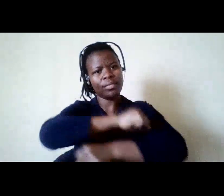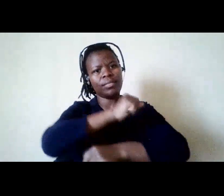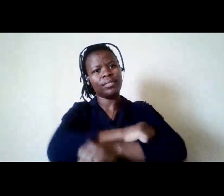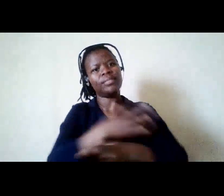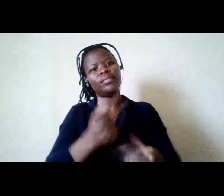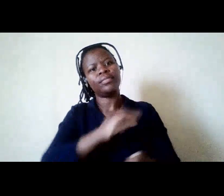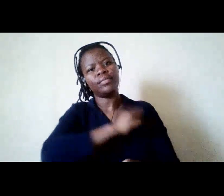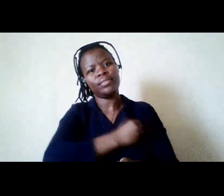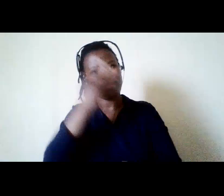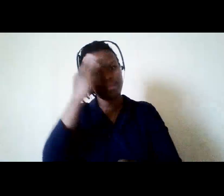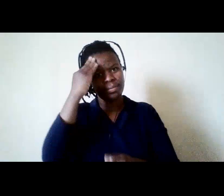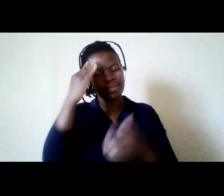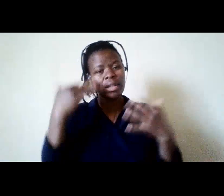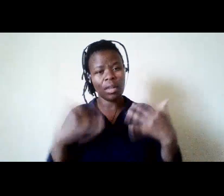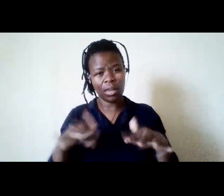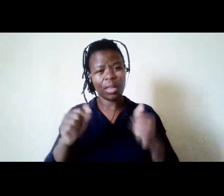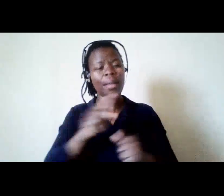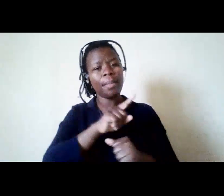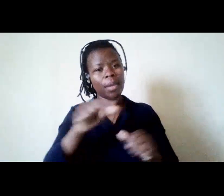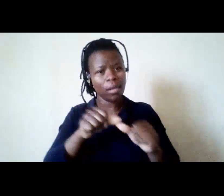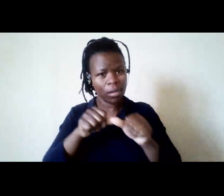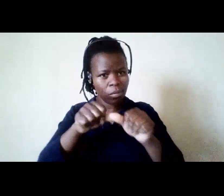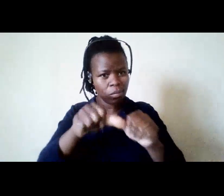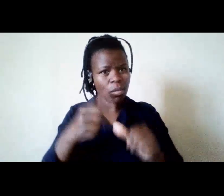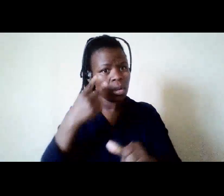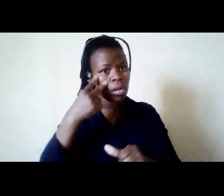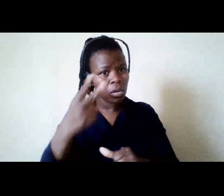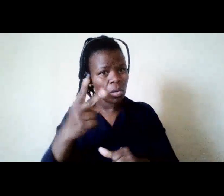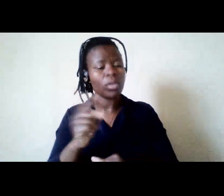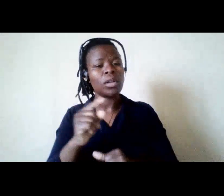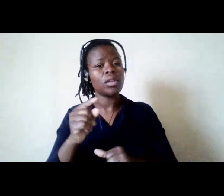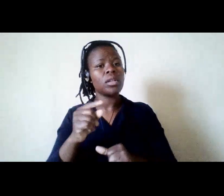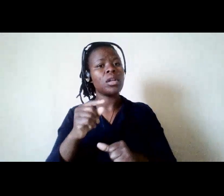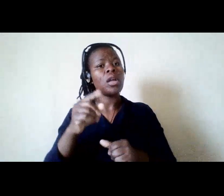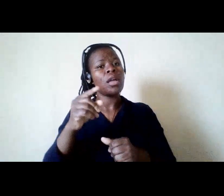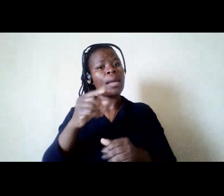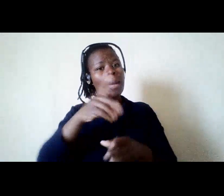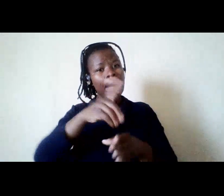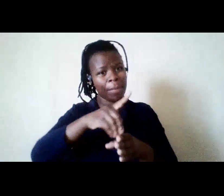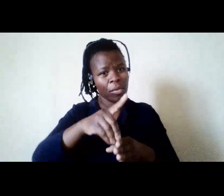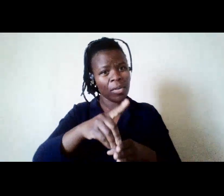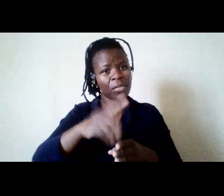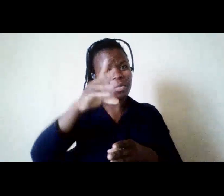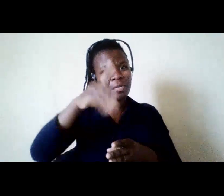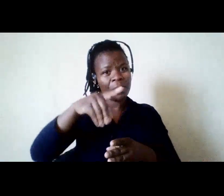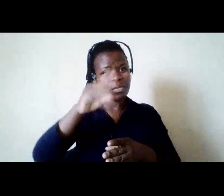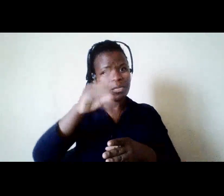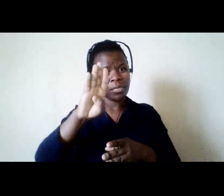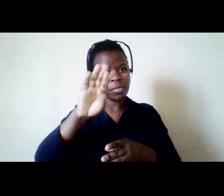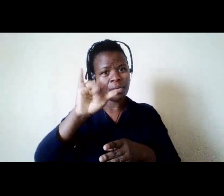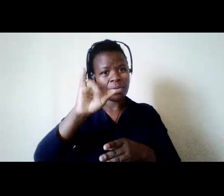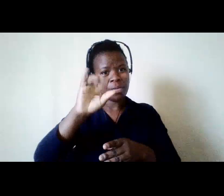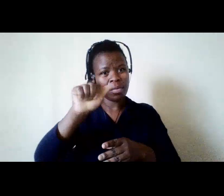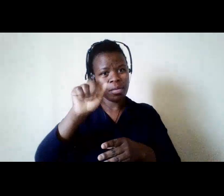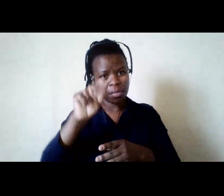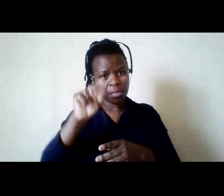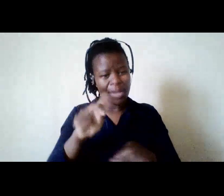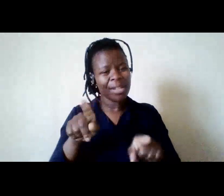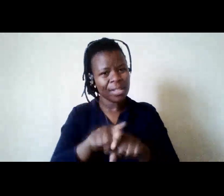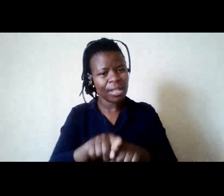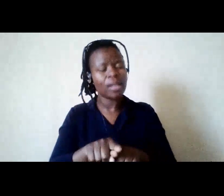to go further into it, looking at Prof. Brian Watermeyer's his work on psychosocial